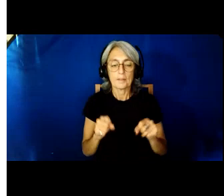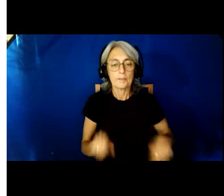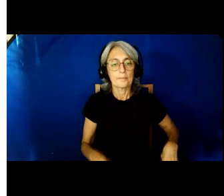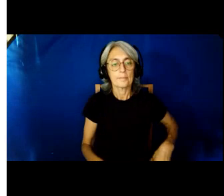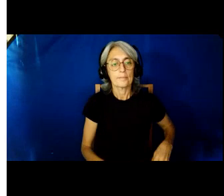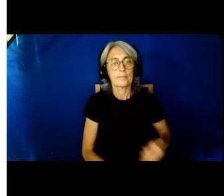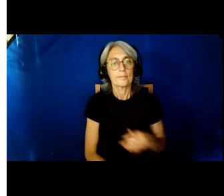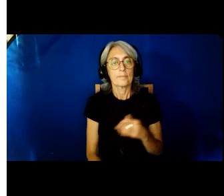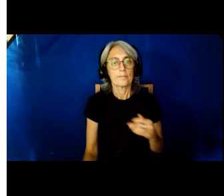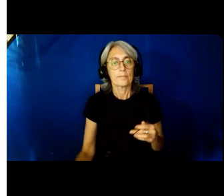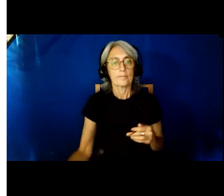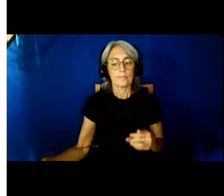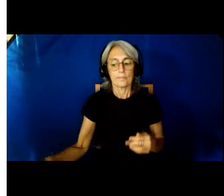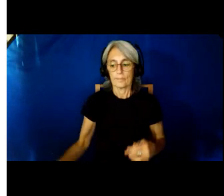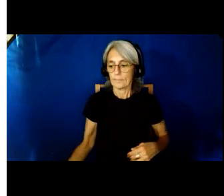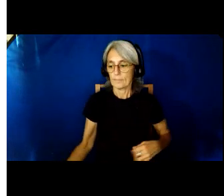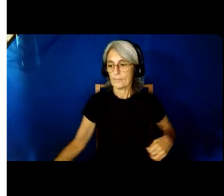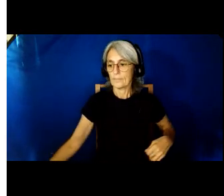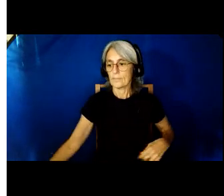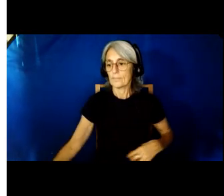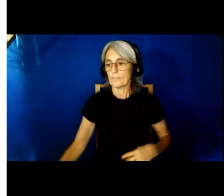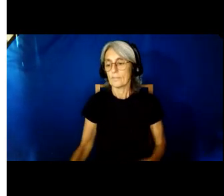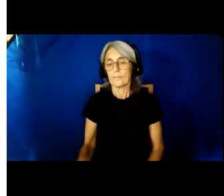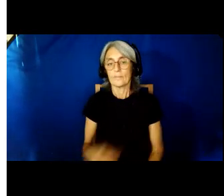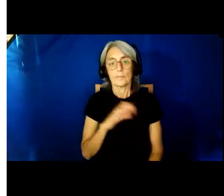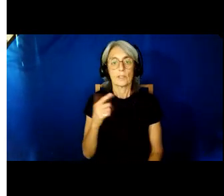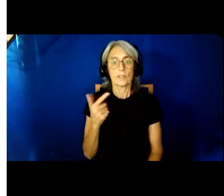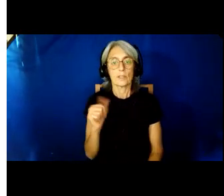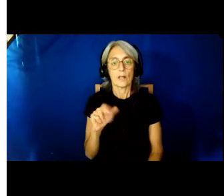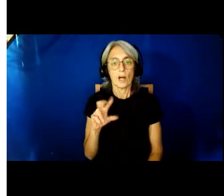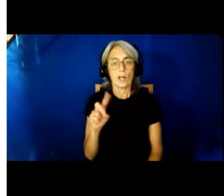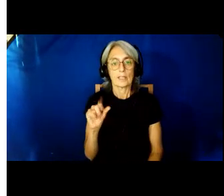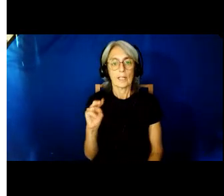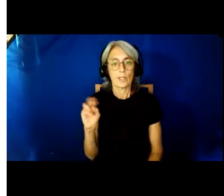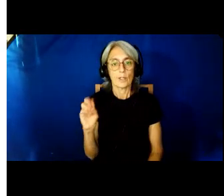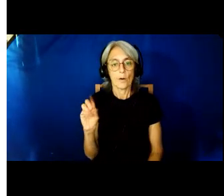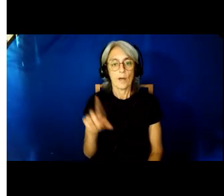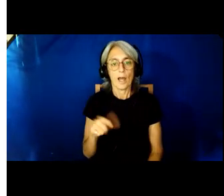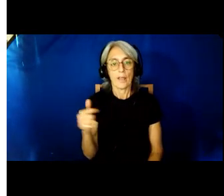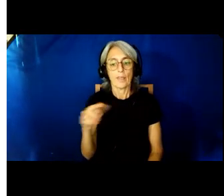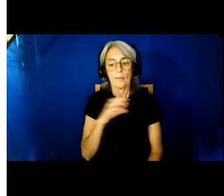right. Thank you, Commissioner Lugo. Now I'm going to go to Commissioner Gardino and then Commissioner Eager.